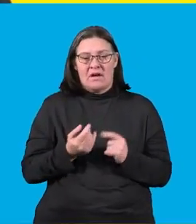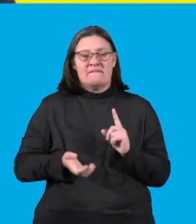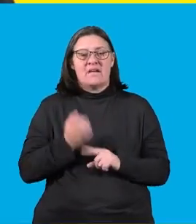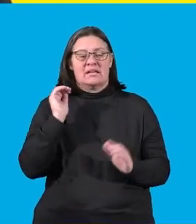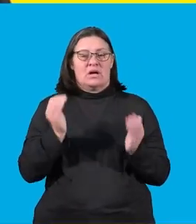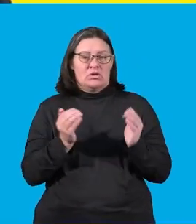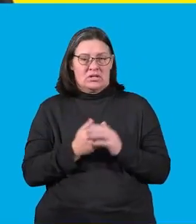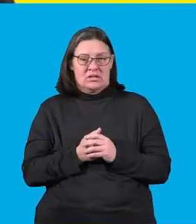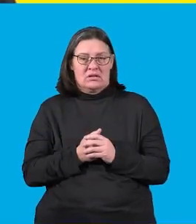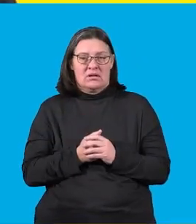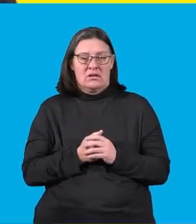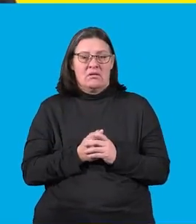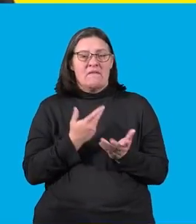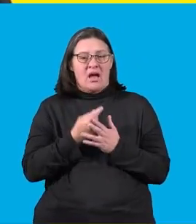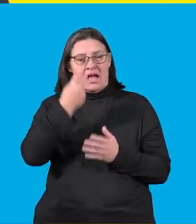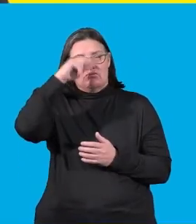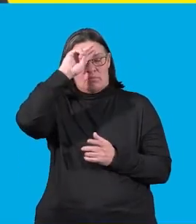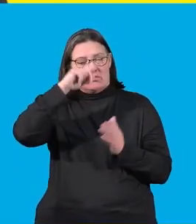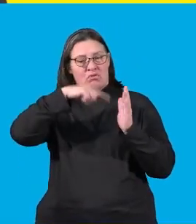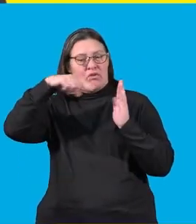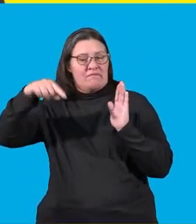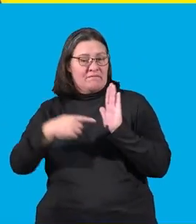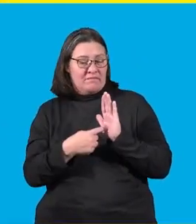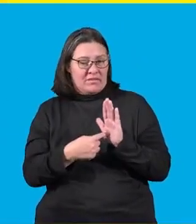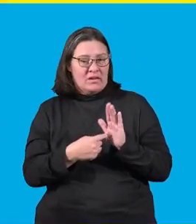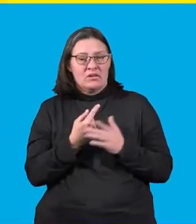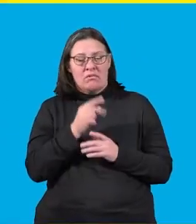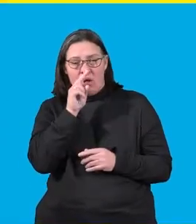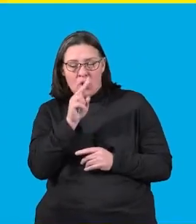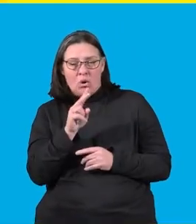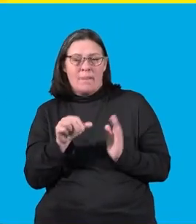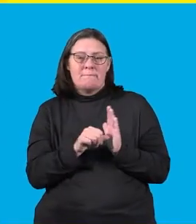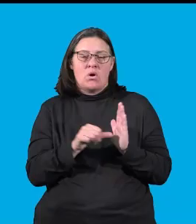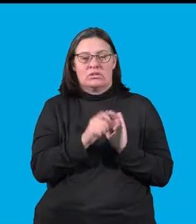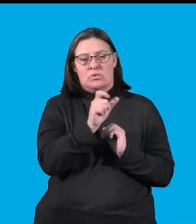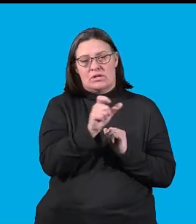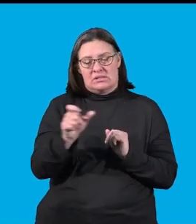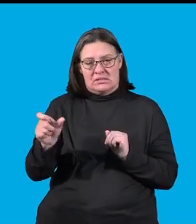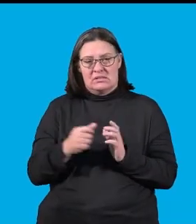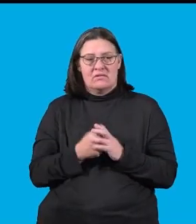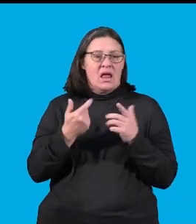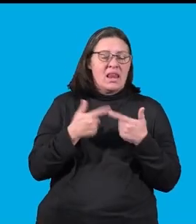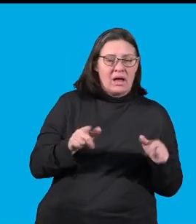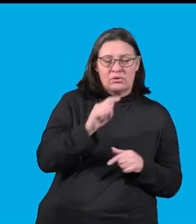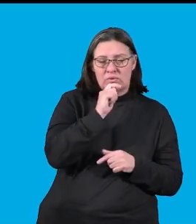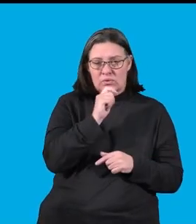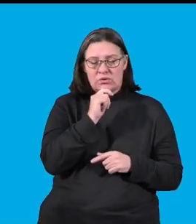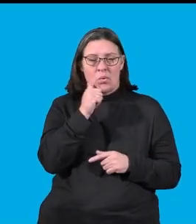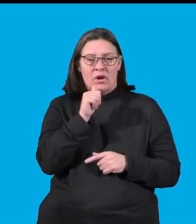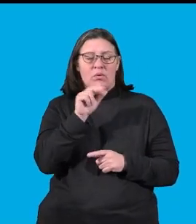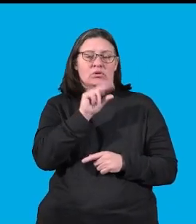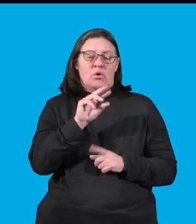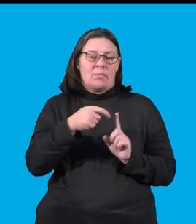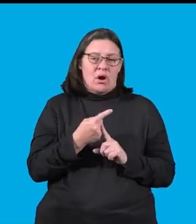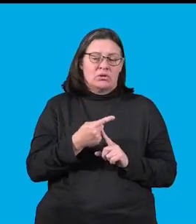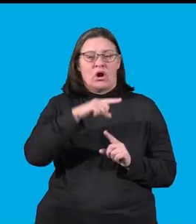We looked at finding the equations, and we looked at interpreting graphs. And importantly, we looked at some of the keywords, some of the language we use